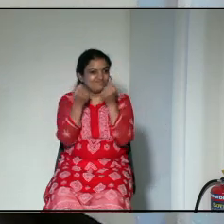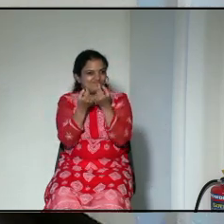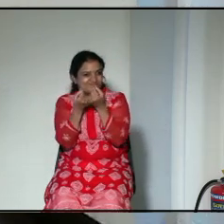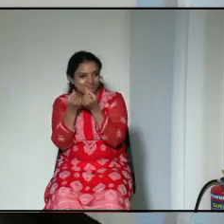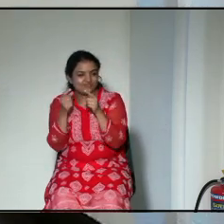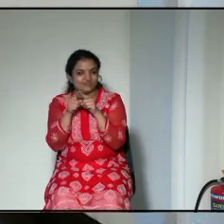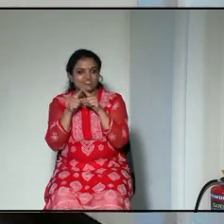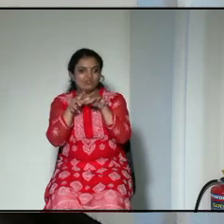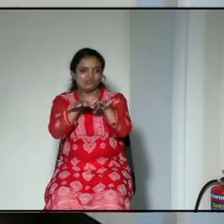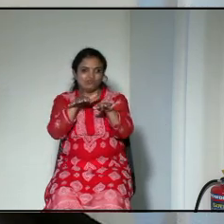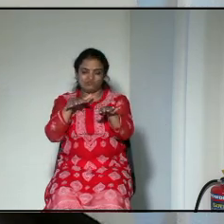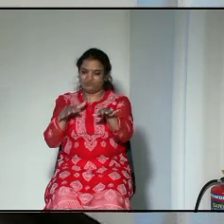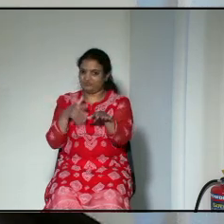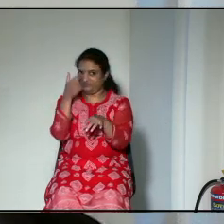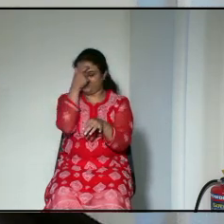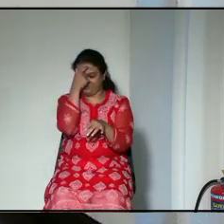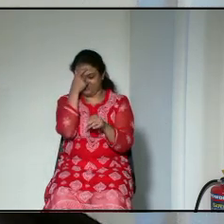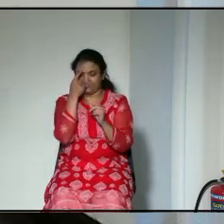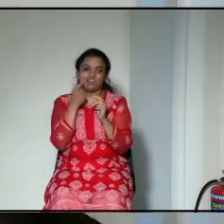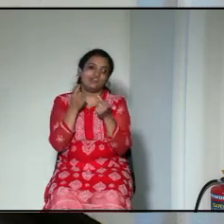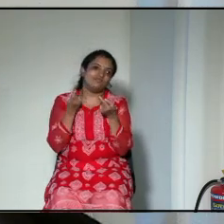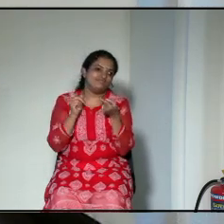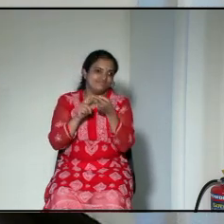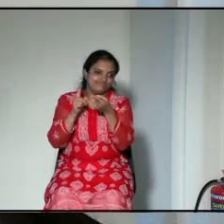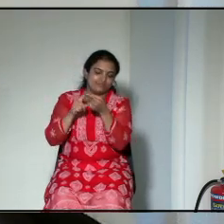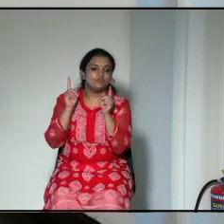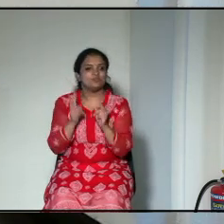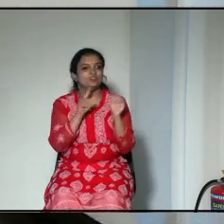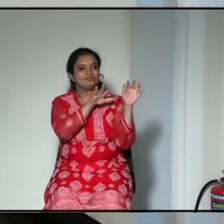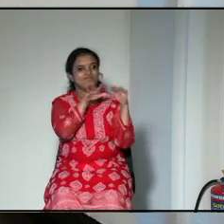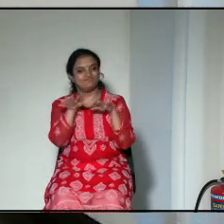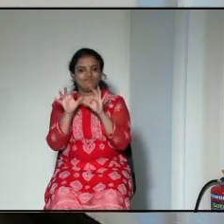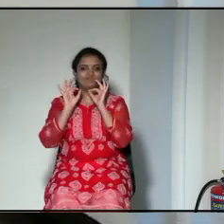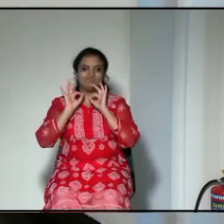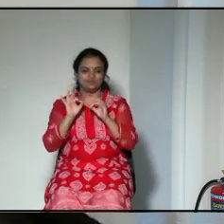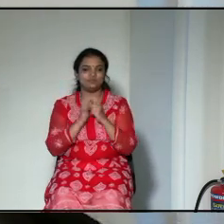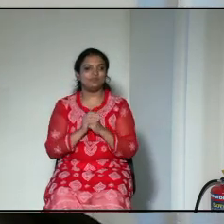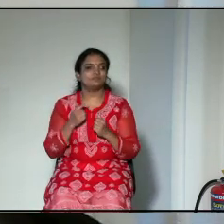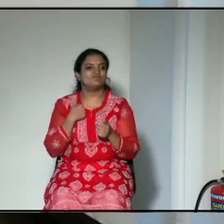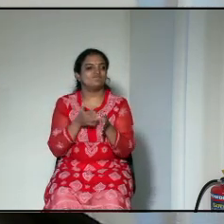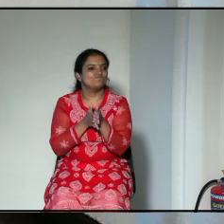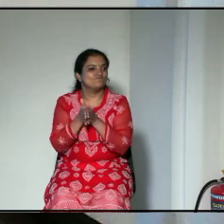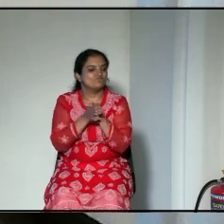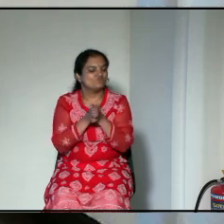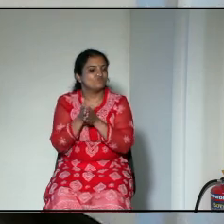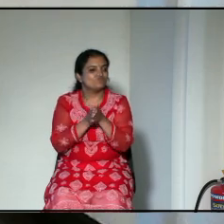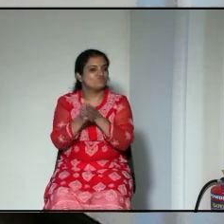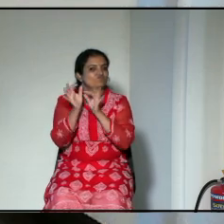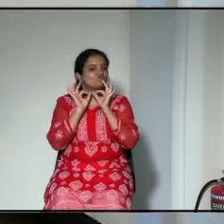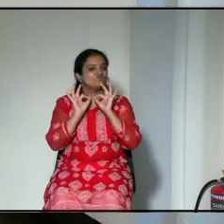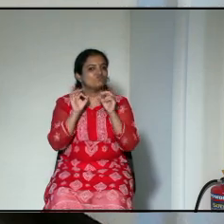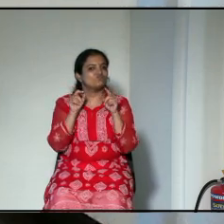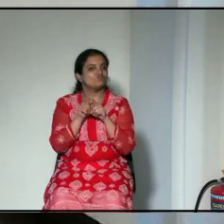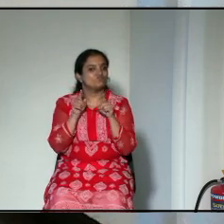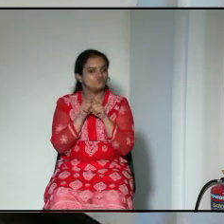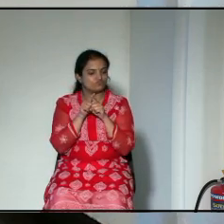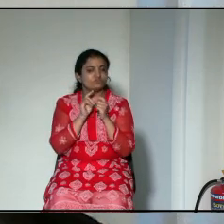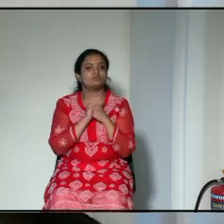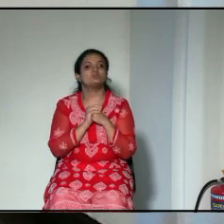impacted traffic, and yeah, thank you for being here. We're excited to have Tapati Guha-Thakurta